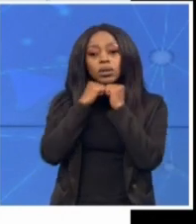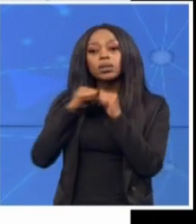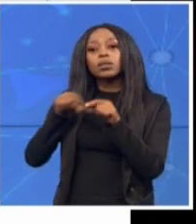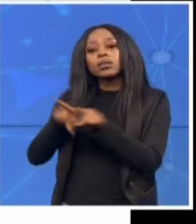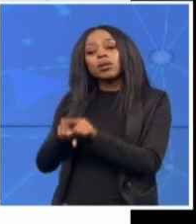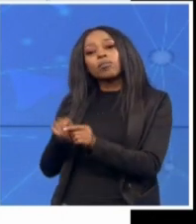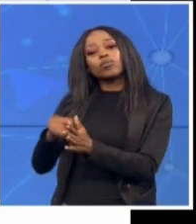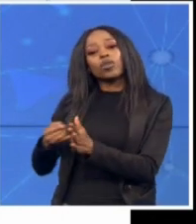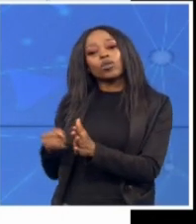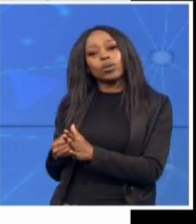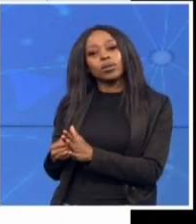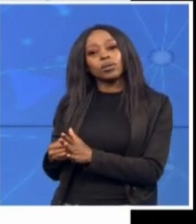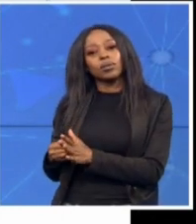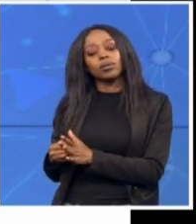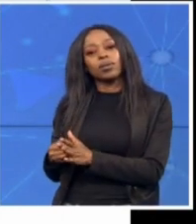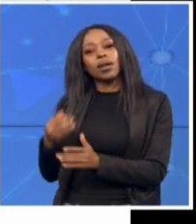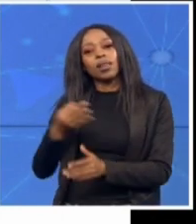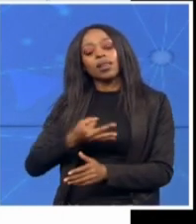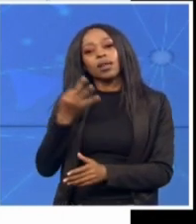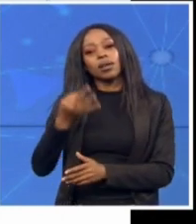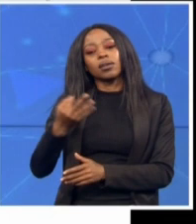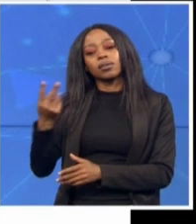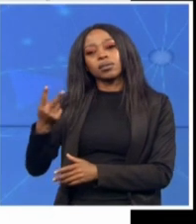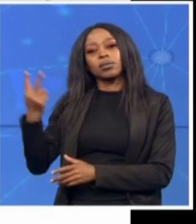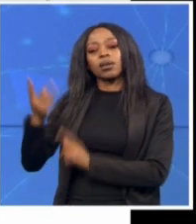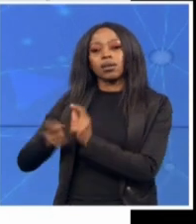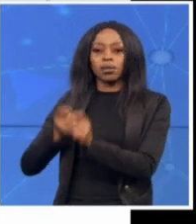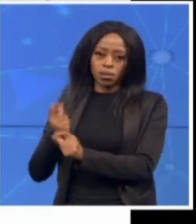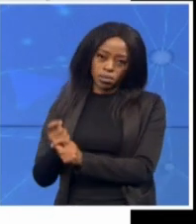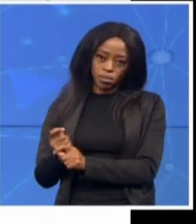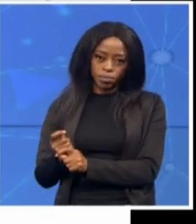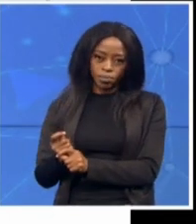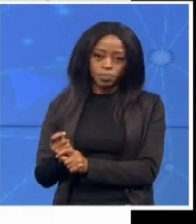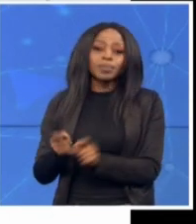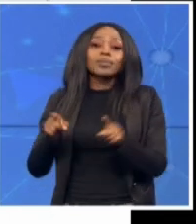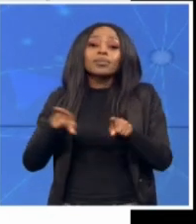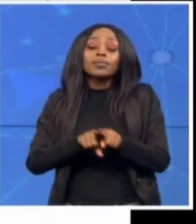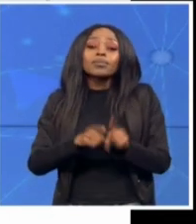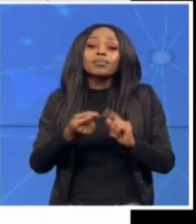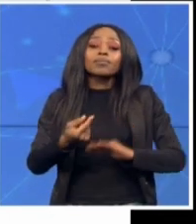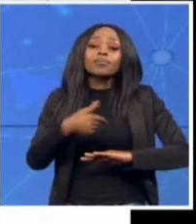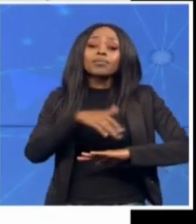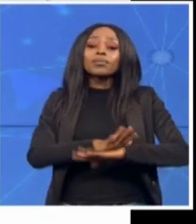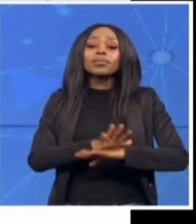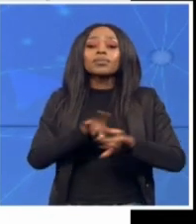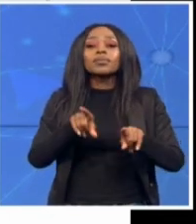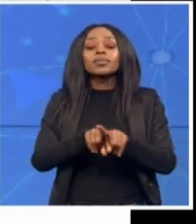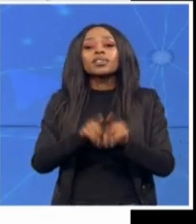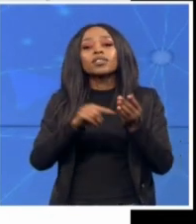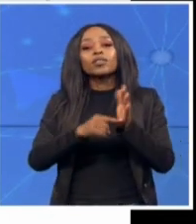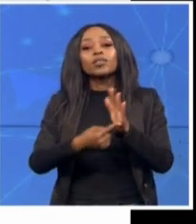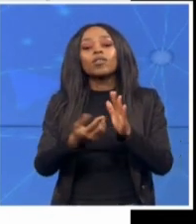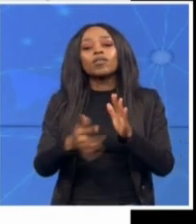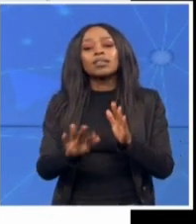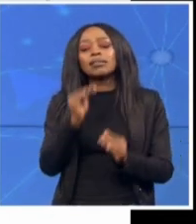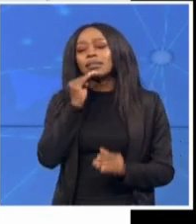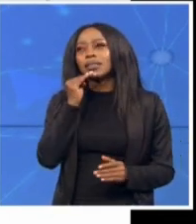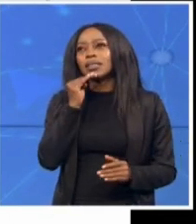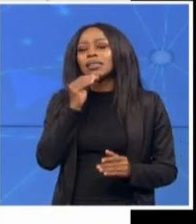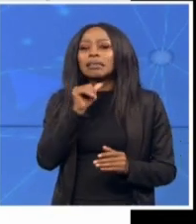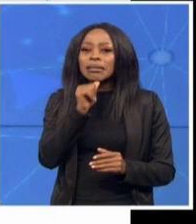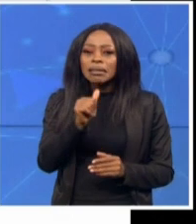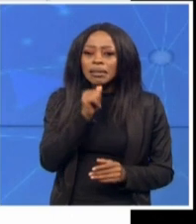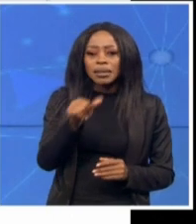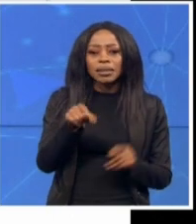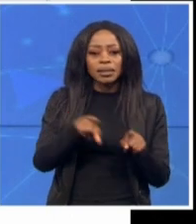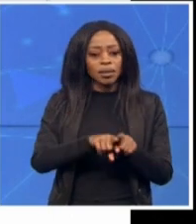wave, respectively. And then deaths, as I just given you an indication, you can see that even with the 29 deaths per day now, over